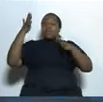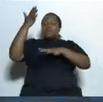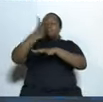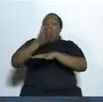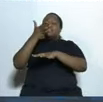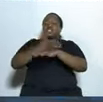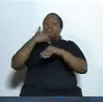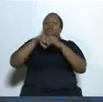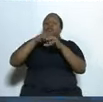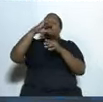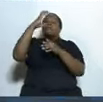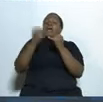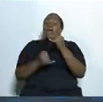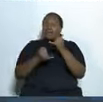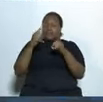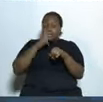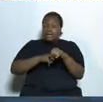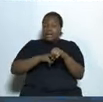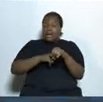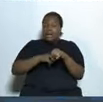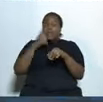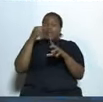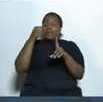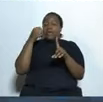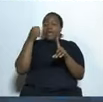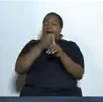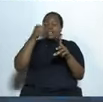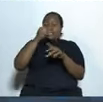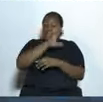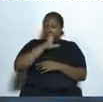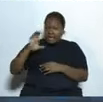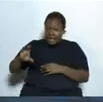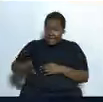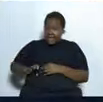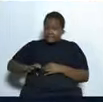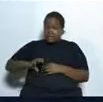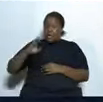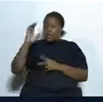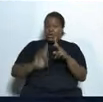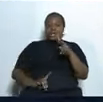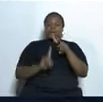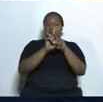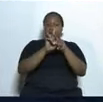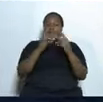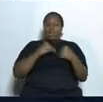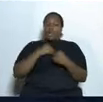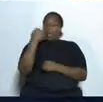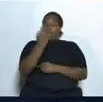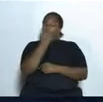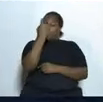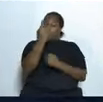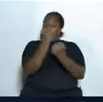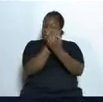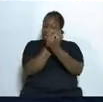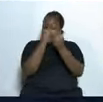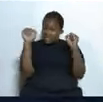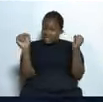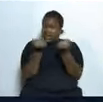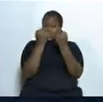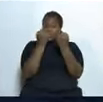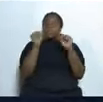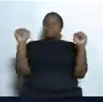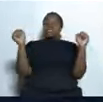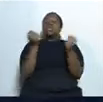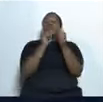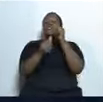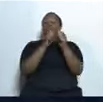the end when the Antichrist, the greatest cult, comes. There is only one safety, and our safety